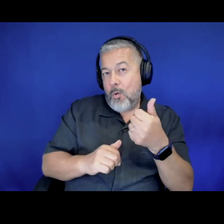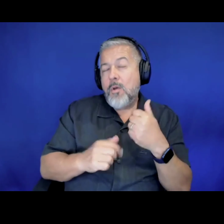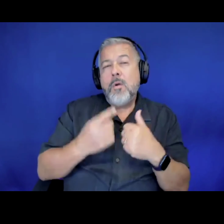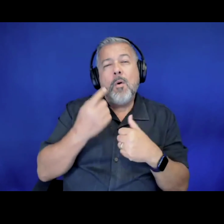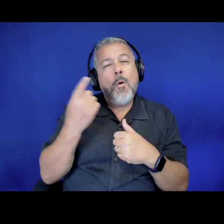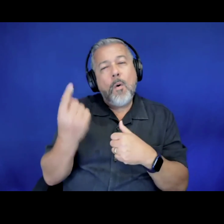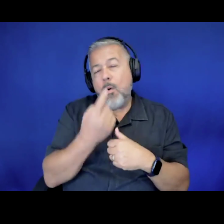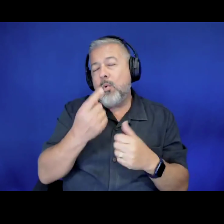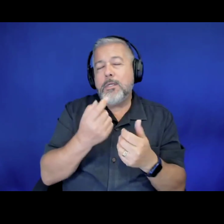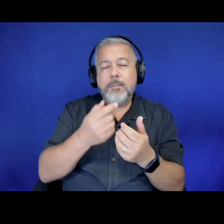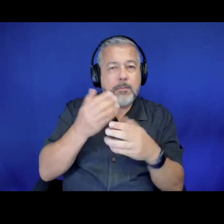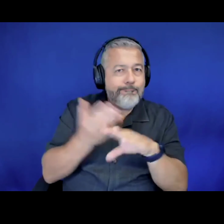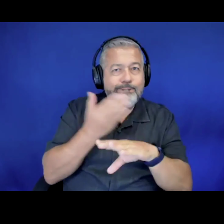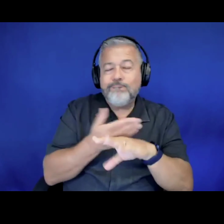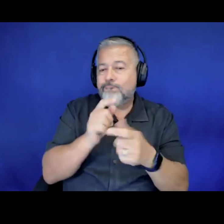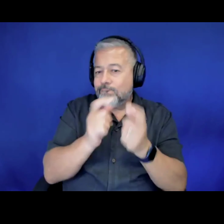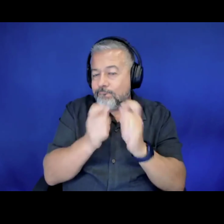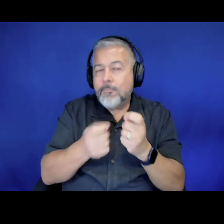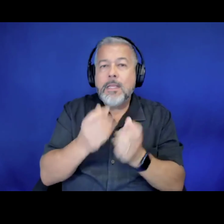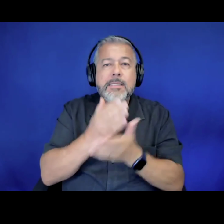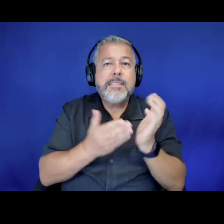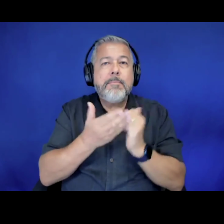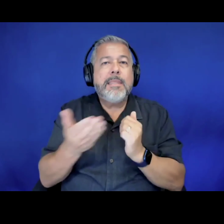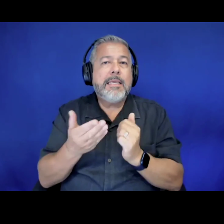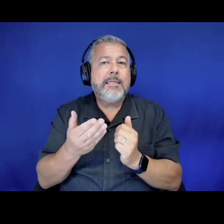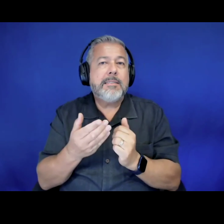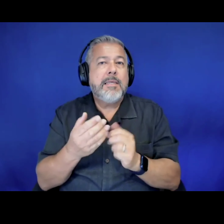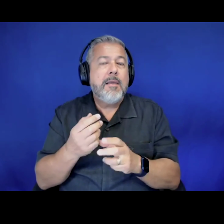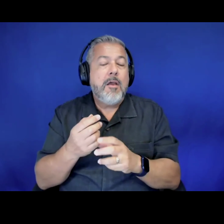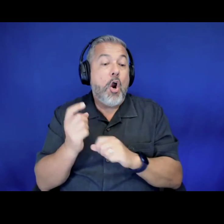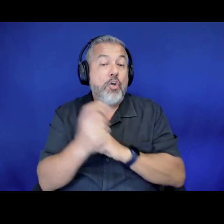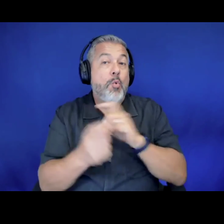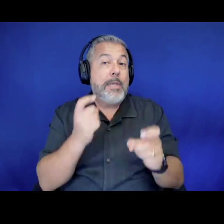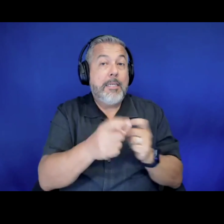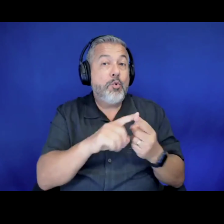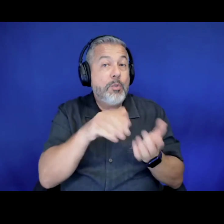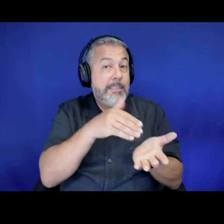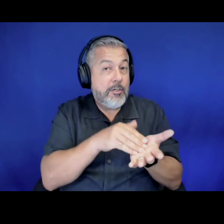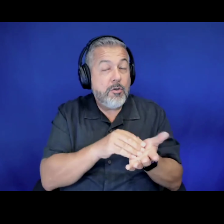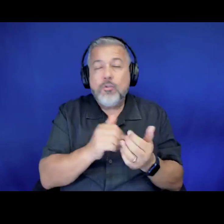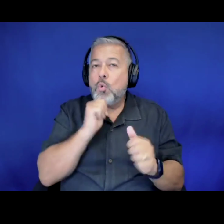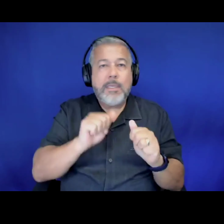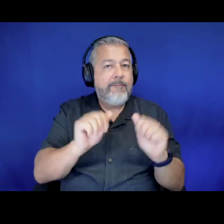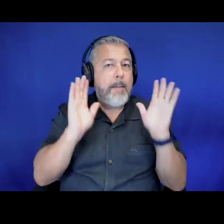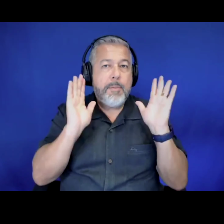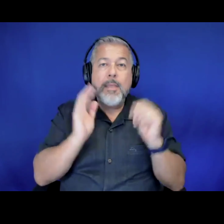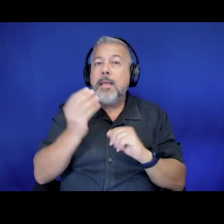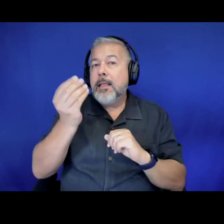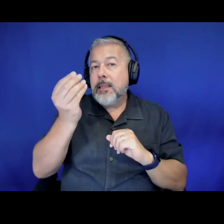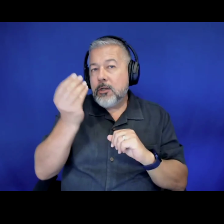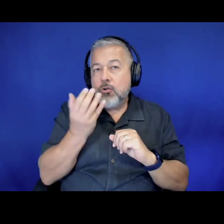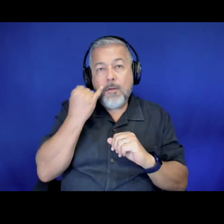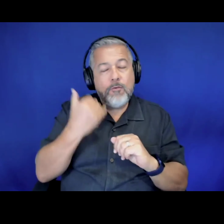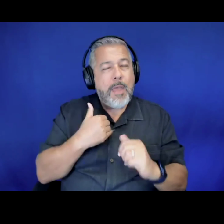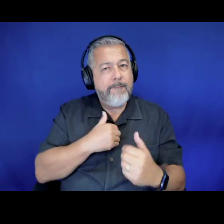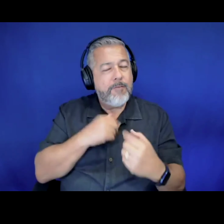are being donated to centers. So don't give up. Just let us know if you're having any trouble, and we'll do our best